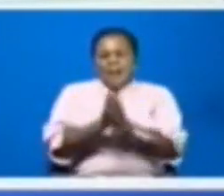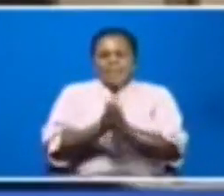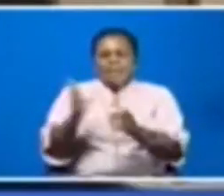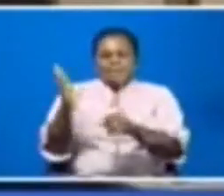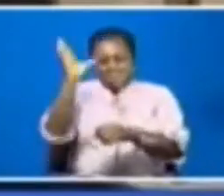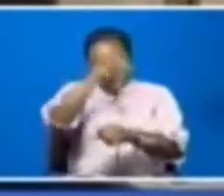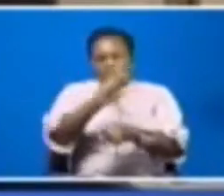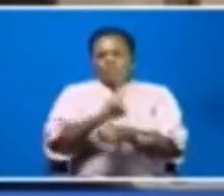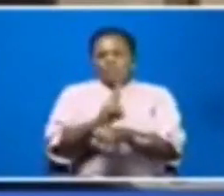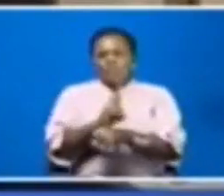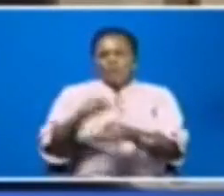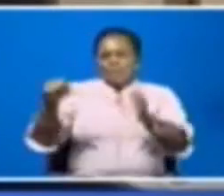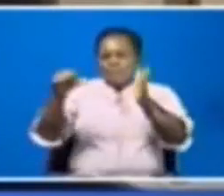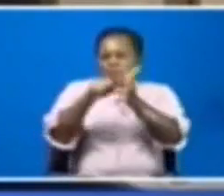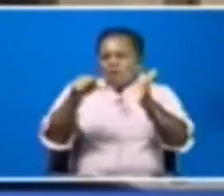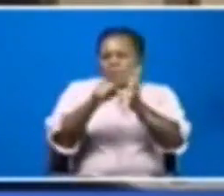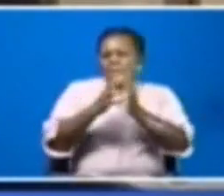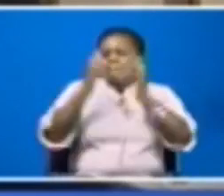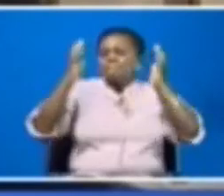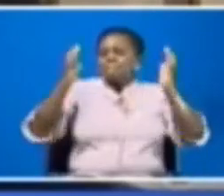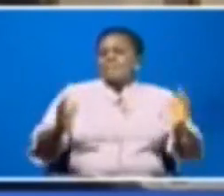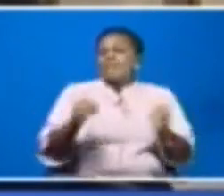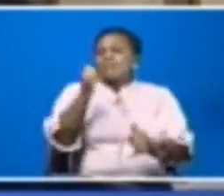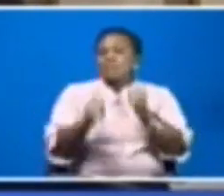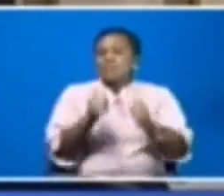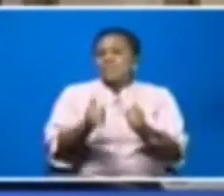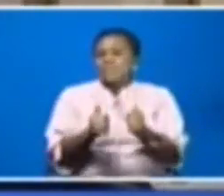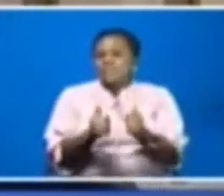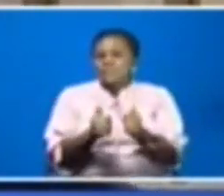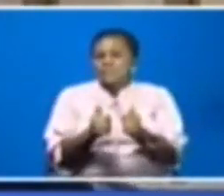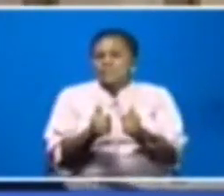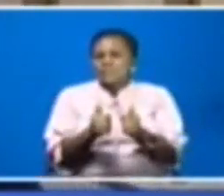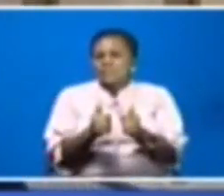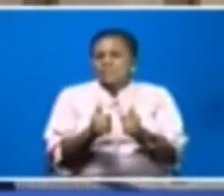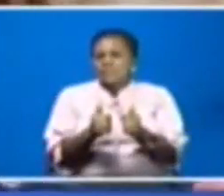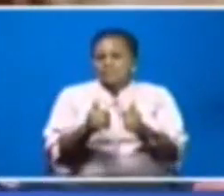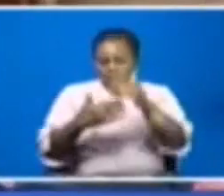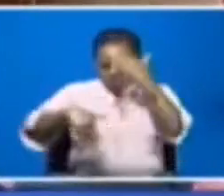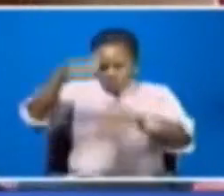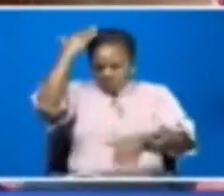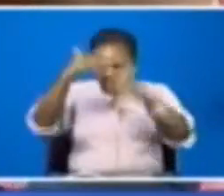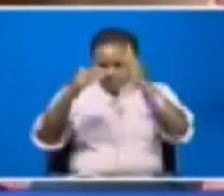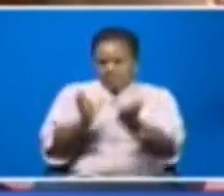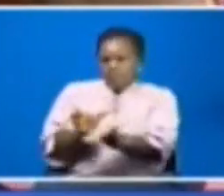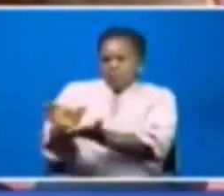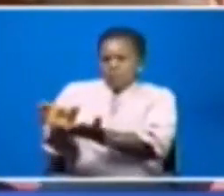mengi. The elephant in the house is funding of universities.